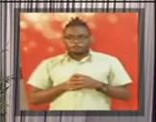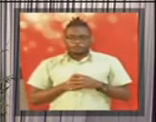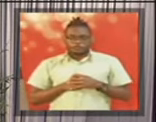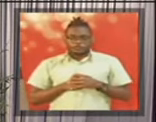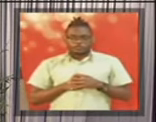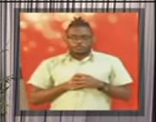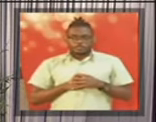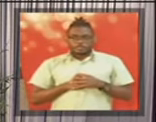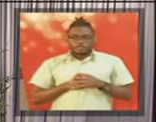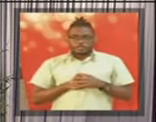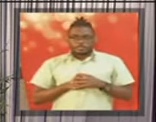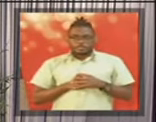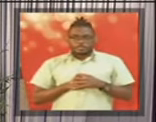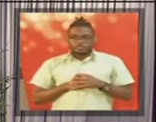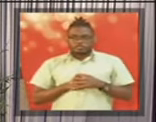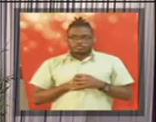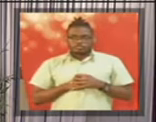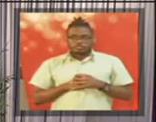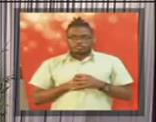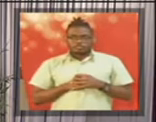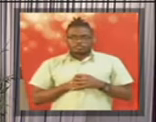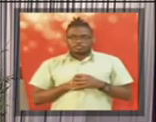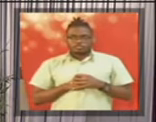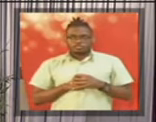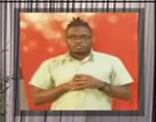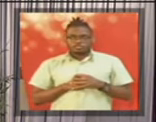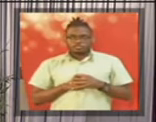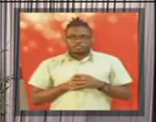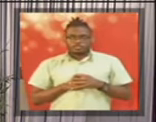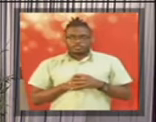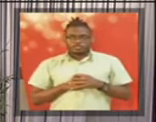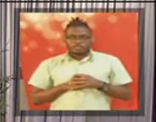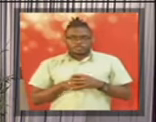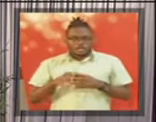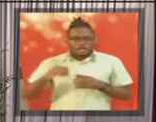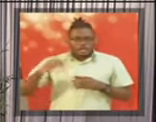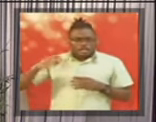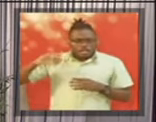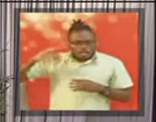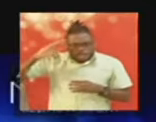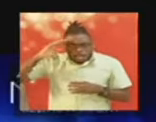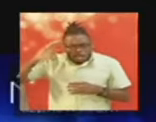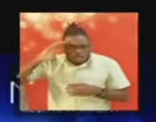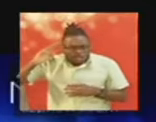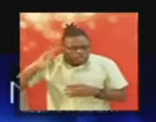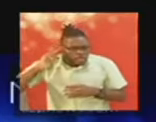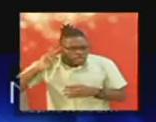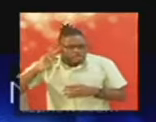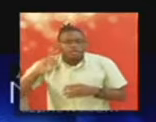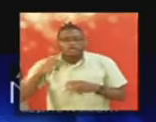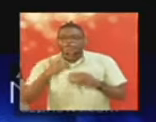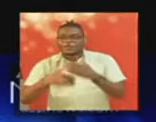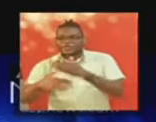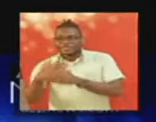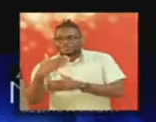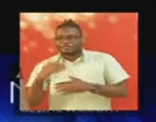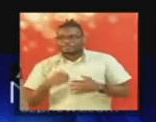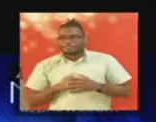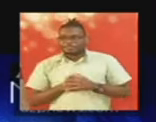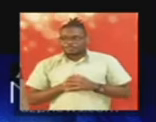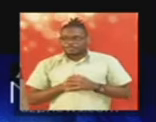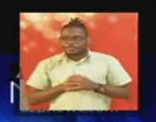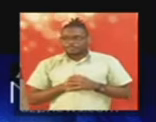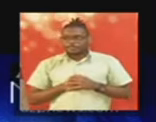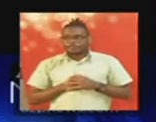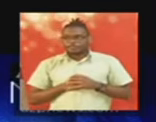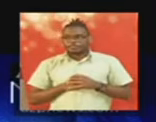Yes, I think Mr. Hello, Bihari. Yeah. Great. Yep. Hi, good morning. Good morning, Prabhi Bihari, AZP News. I just wanted to